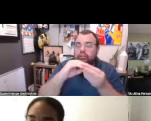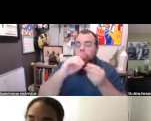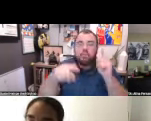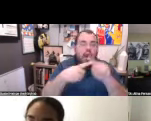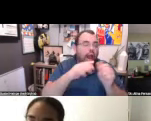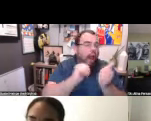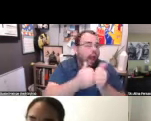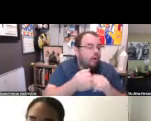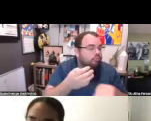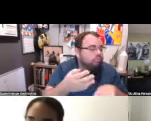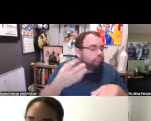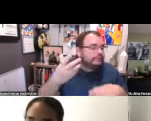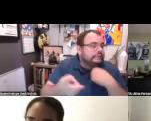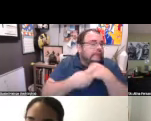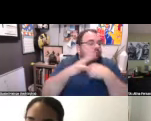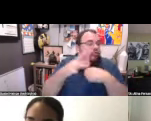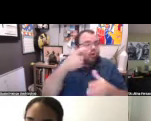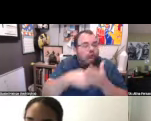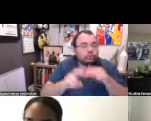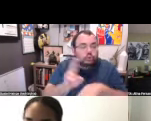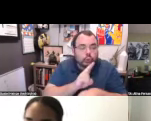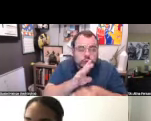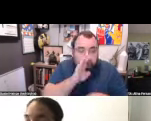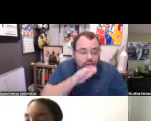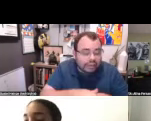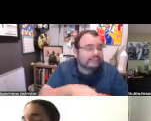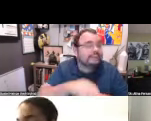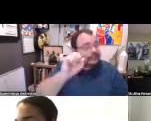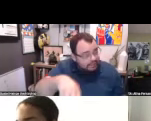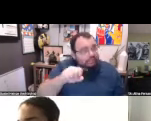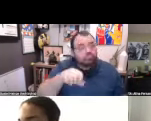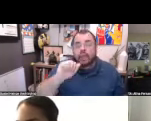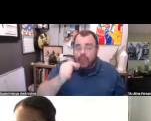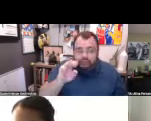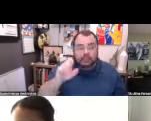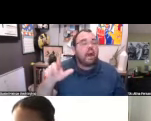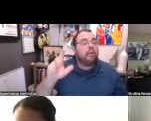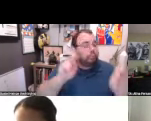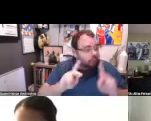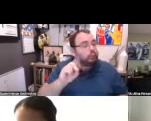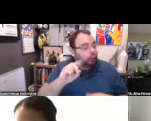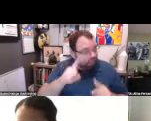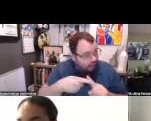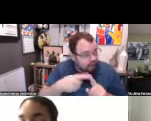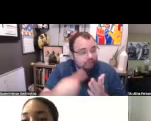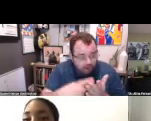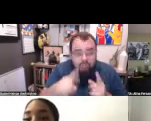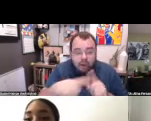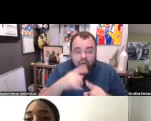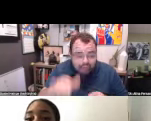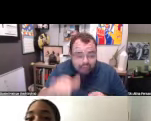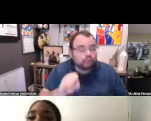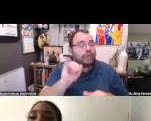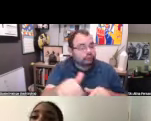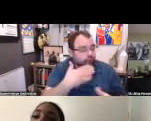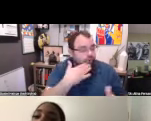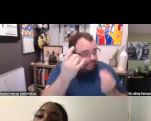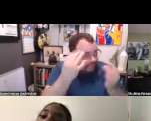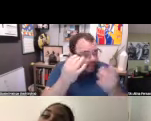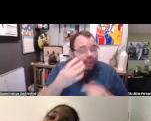interpreter costs. They talk about how to save costs with and save the preserve English and things like